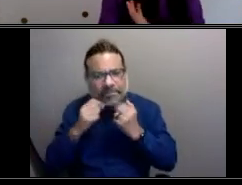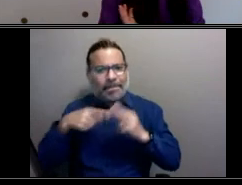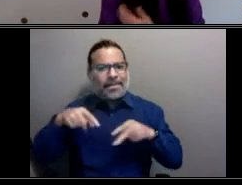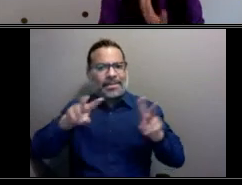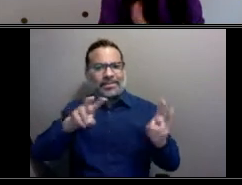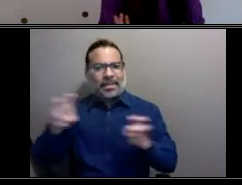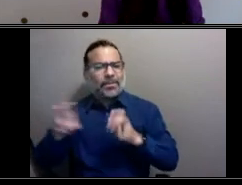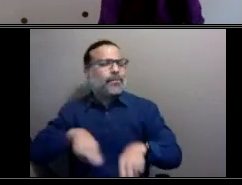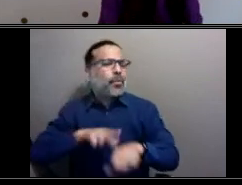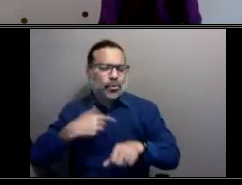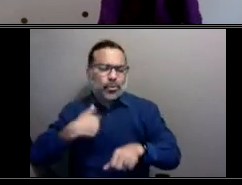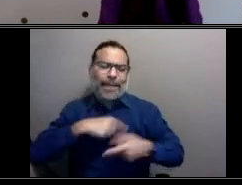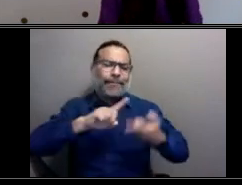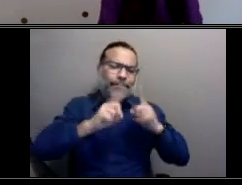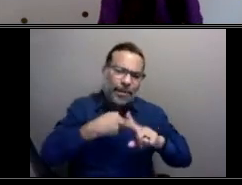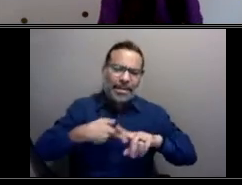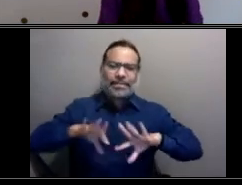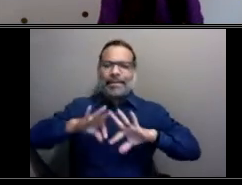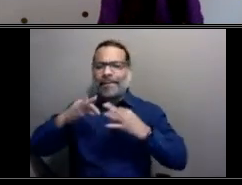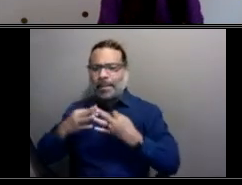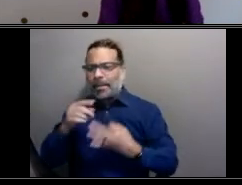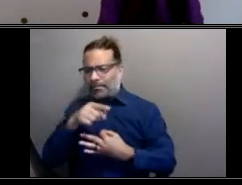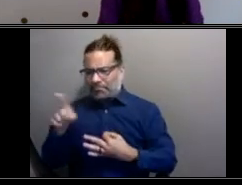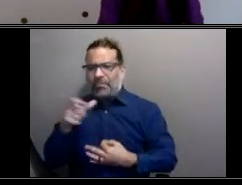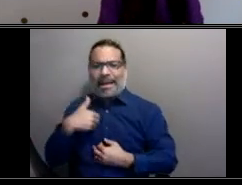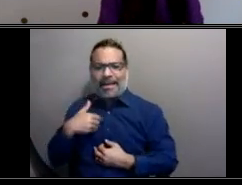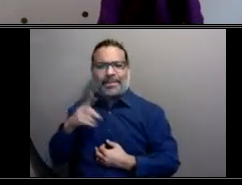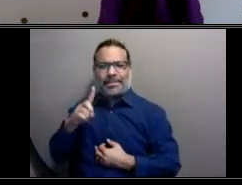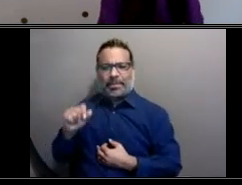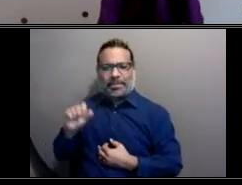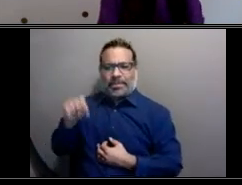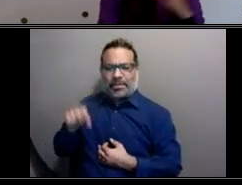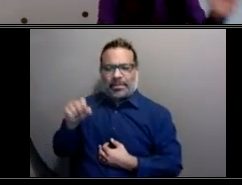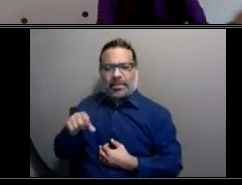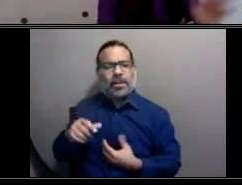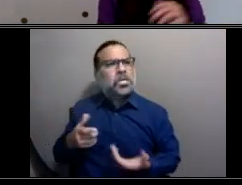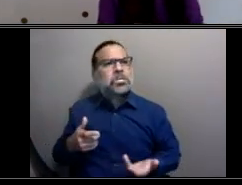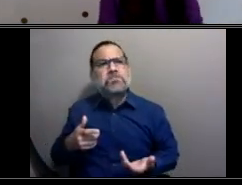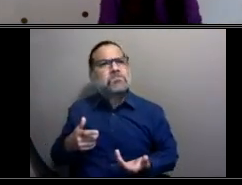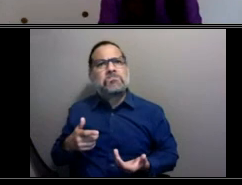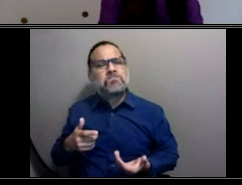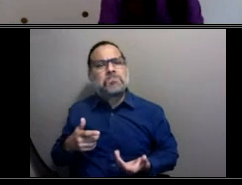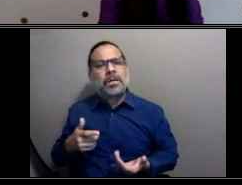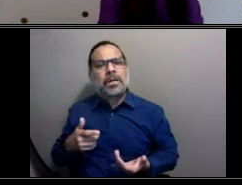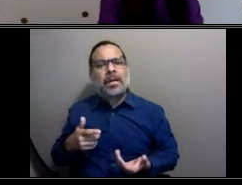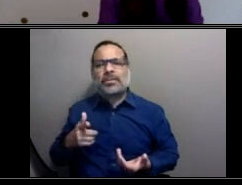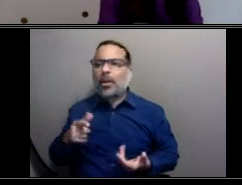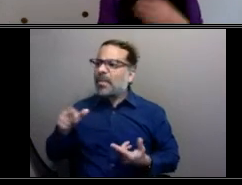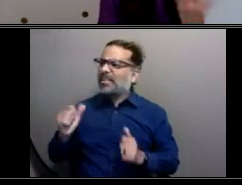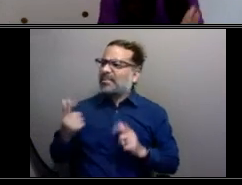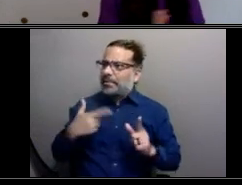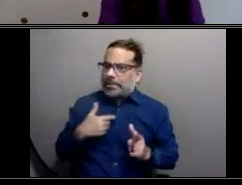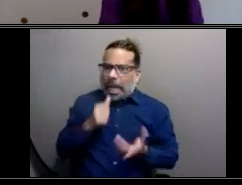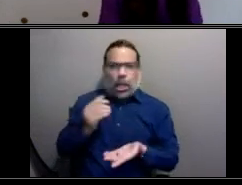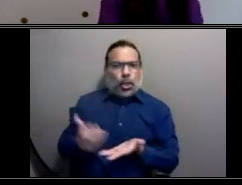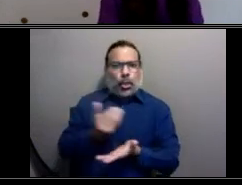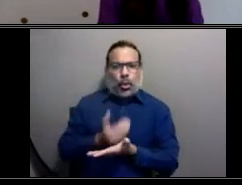have friends and families who have disabilities. So it's not a topic that's foreign to any one of us. And I